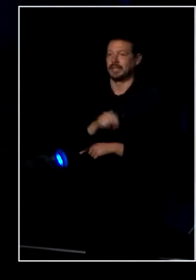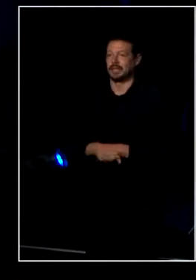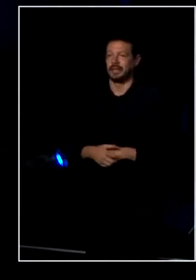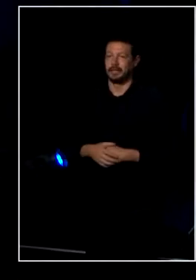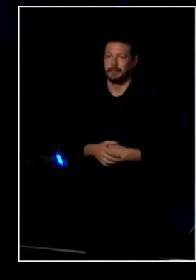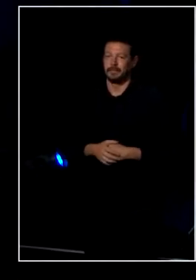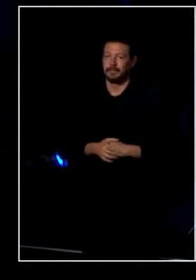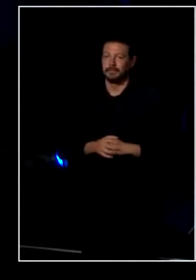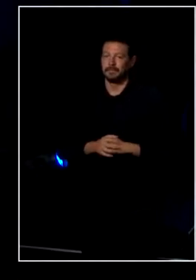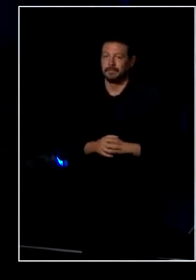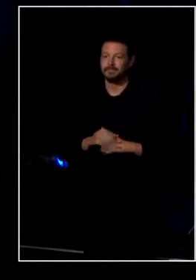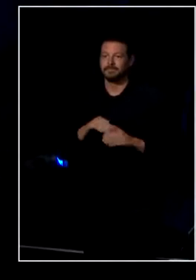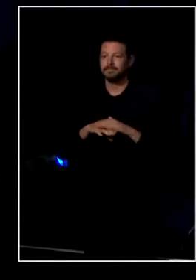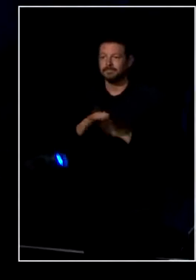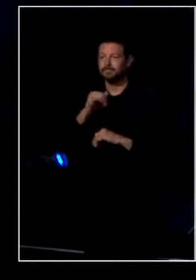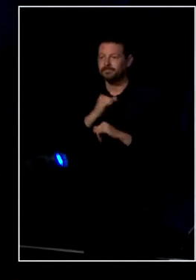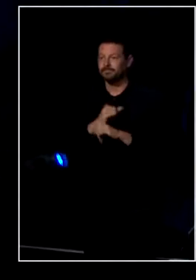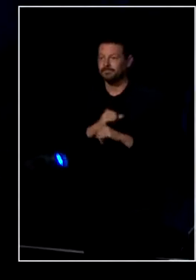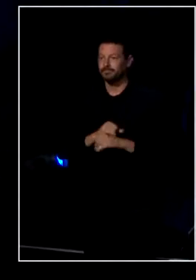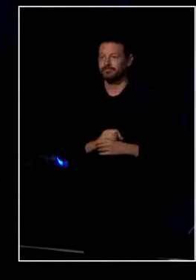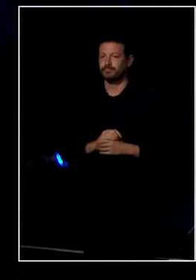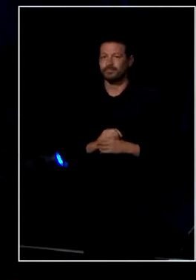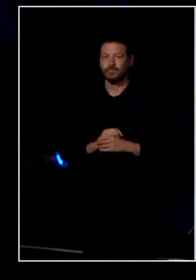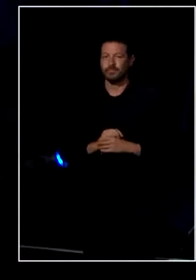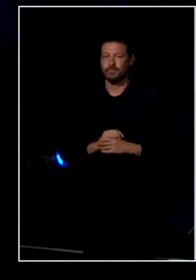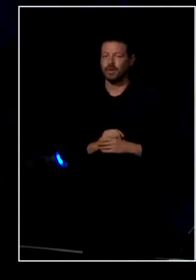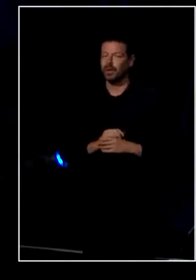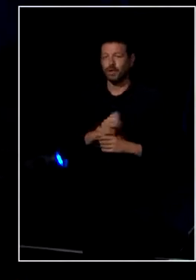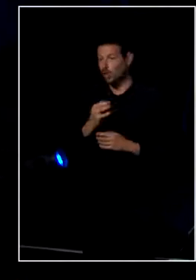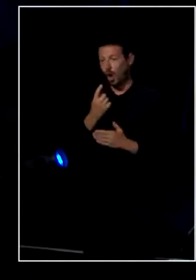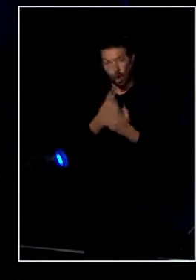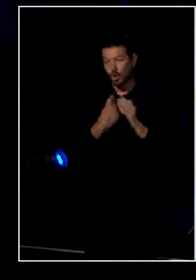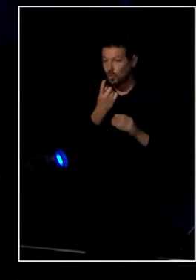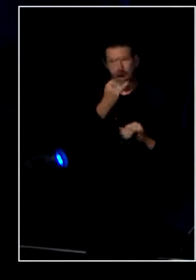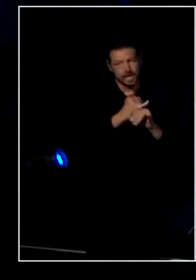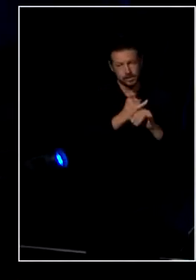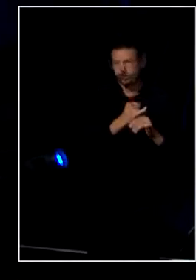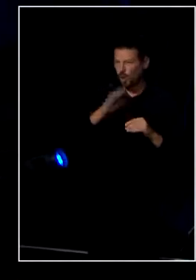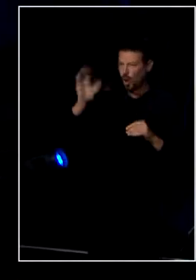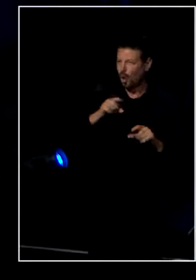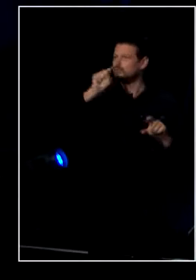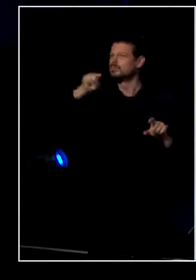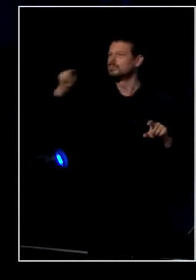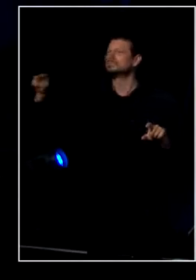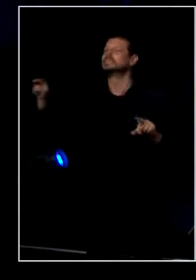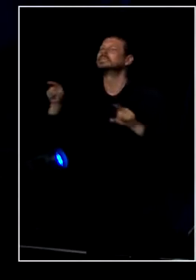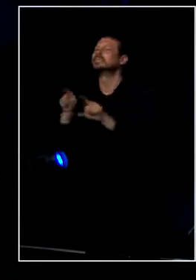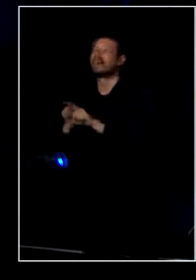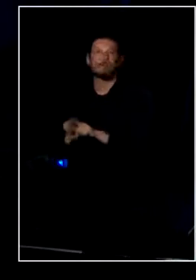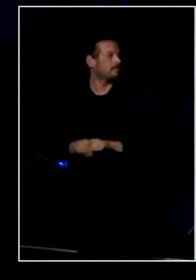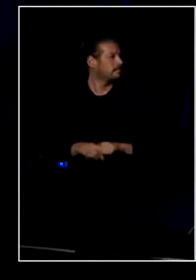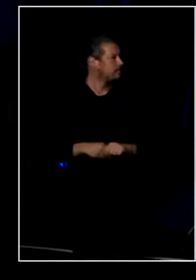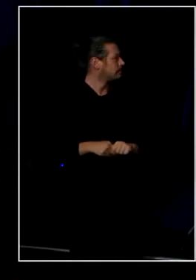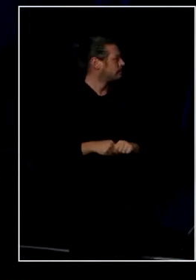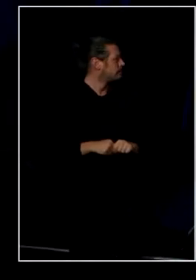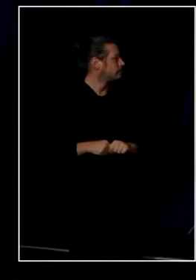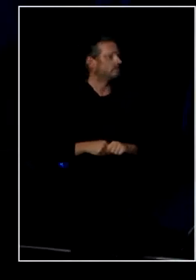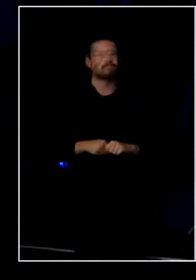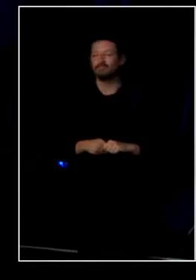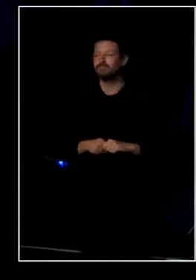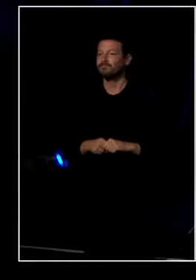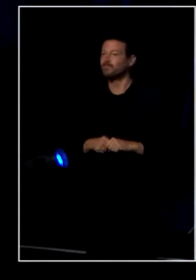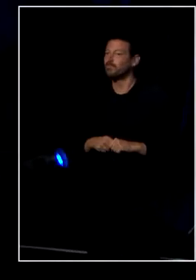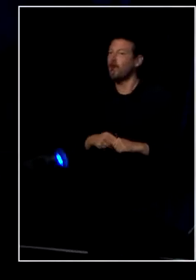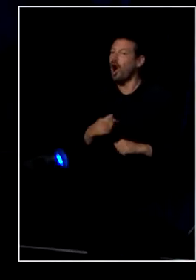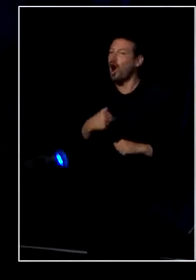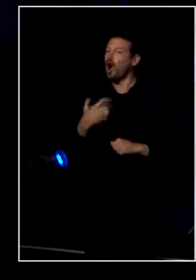as well. And it was just not one institution, it was all institutions. Jane, I had an opportunity to see that, and I also encouraged you. Did you